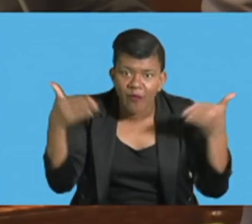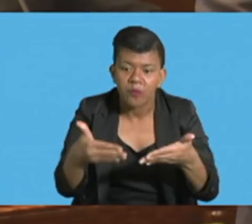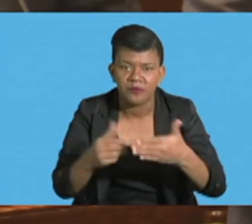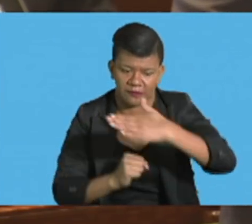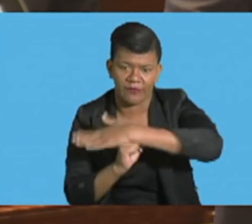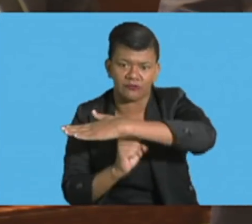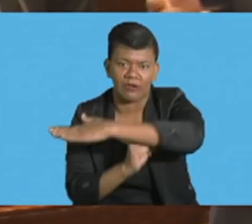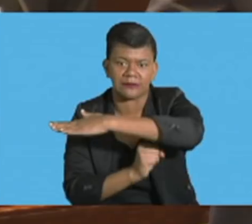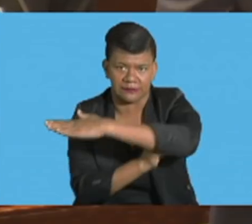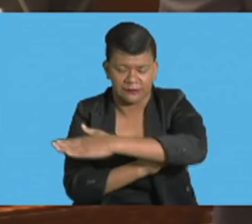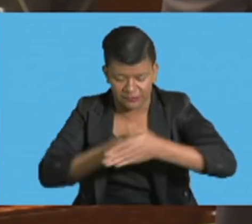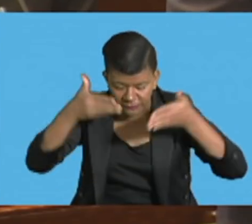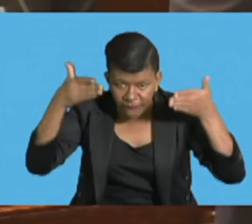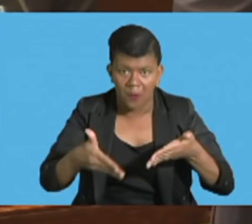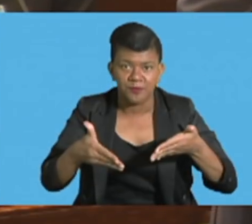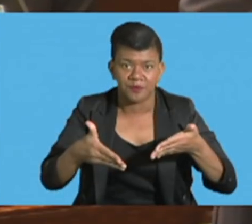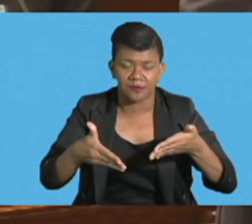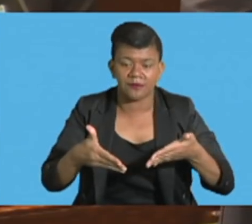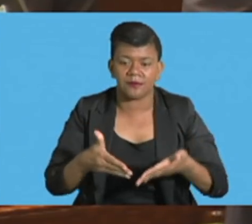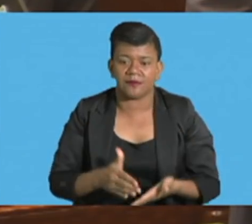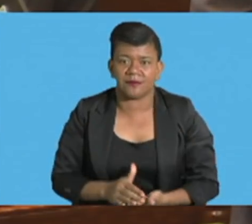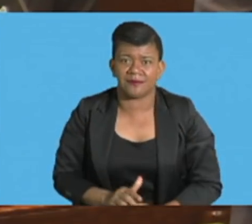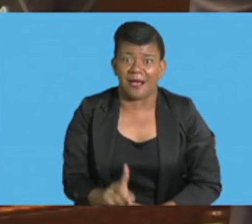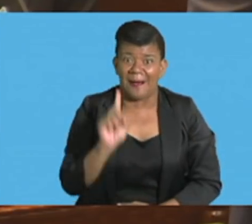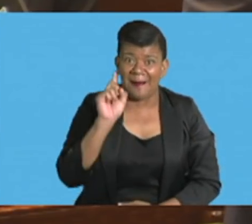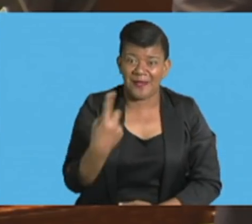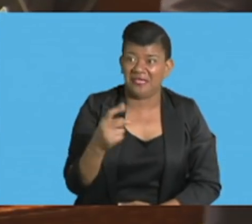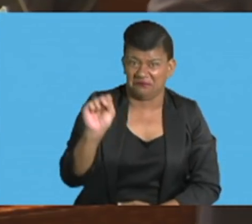Nevertheless, his crisis never unfolded.